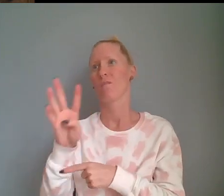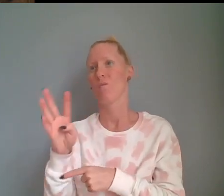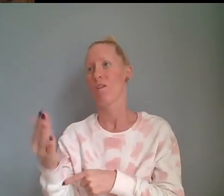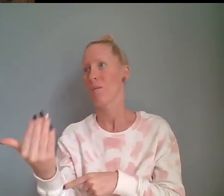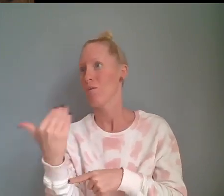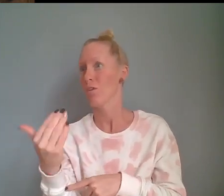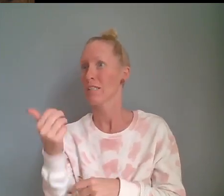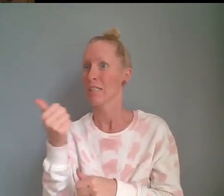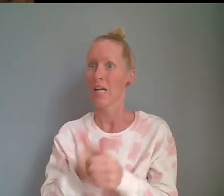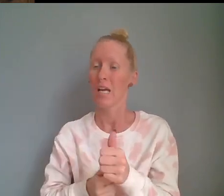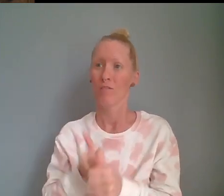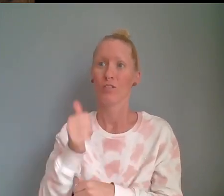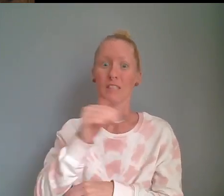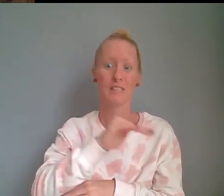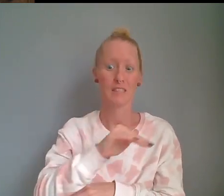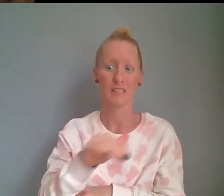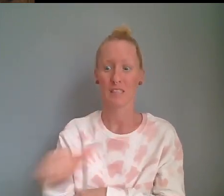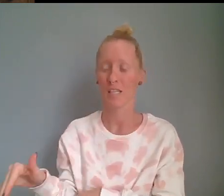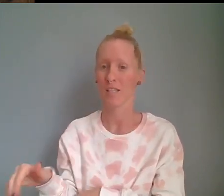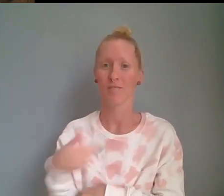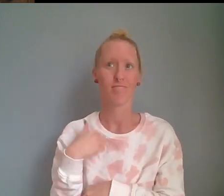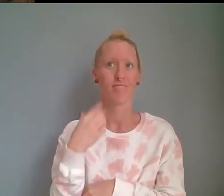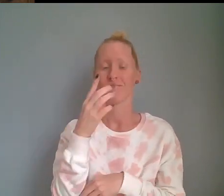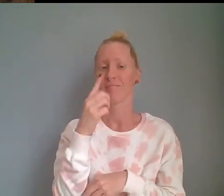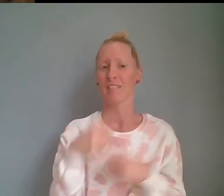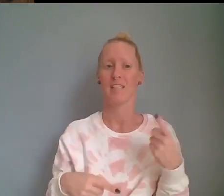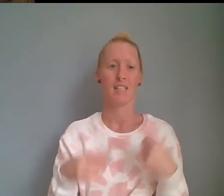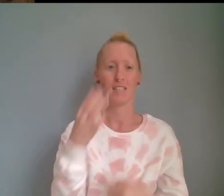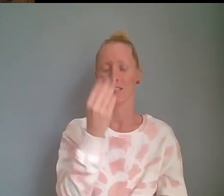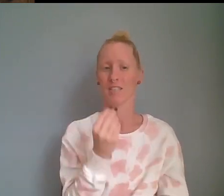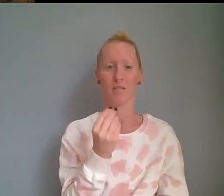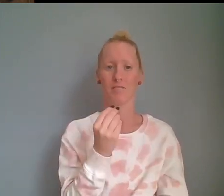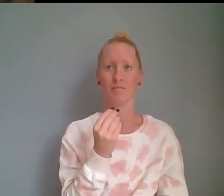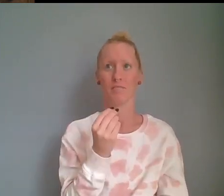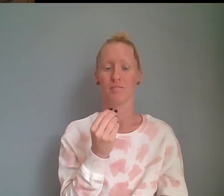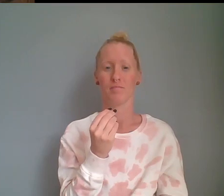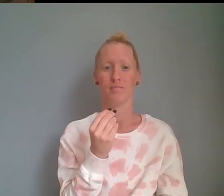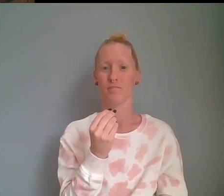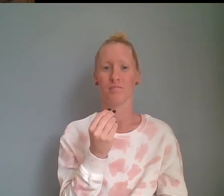night, and you can't go back to sleep at all. You're just up for the rest of the night.